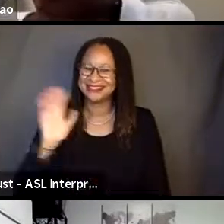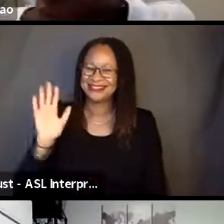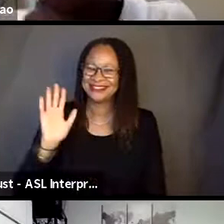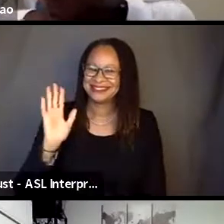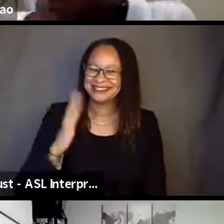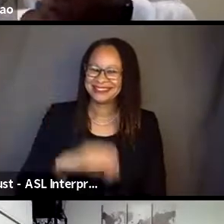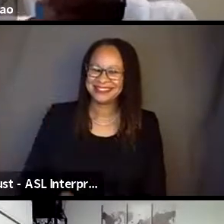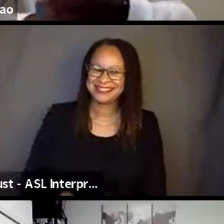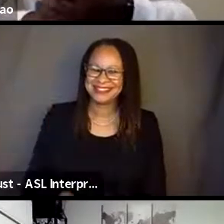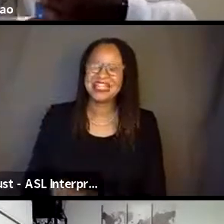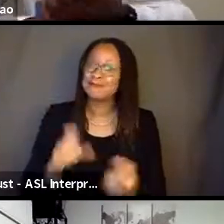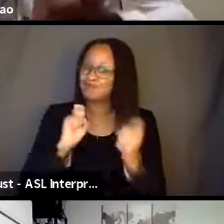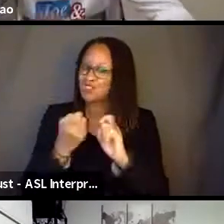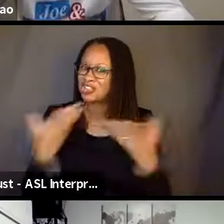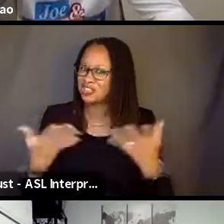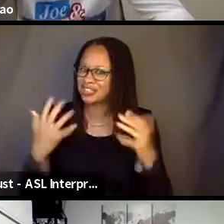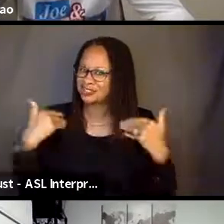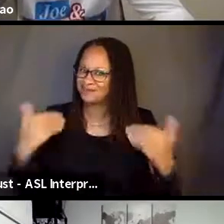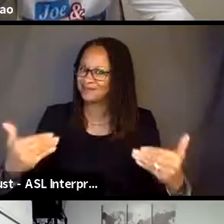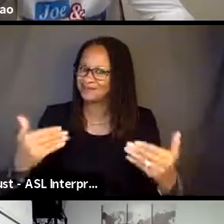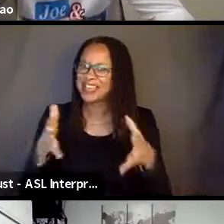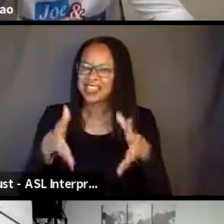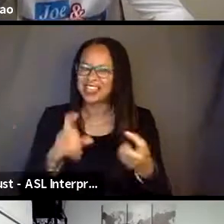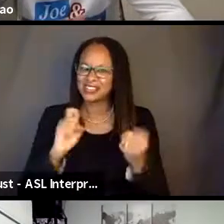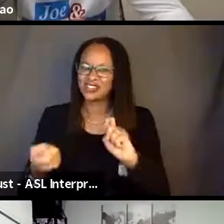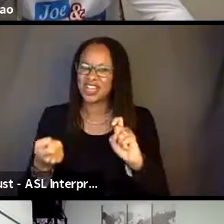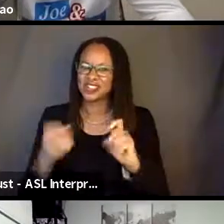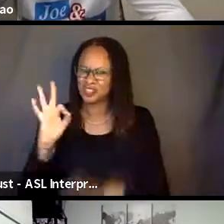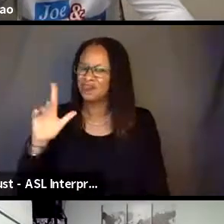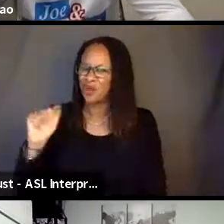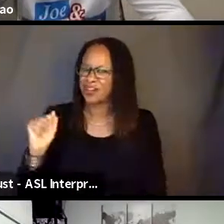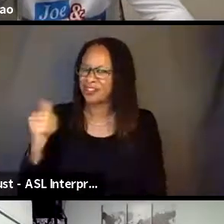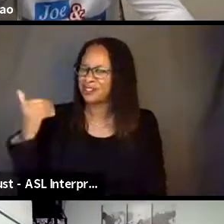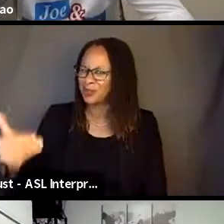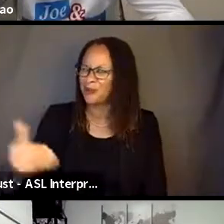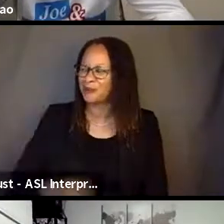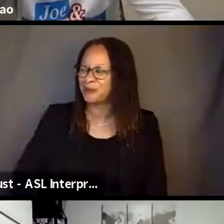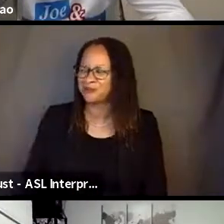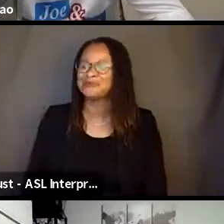Let's change this, people. Let's change this, Florida.